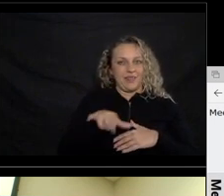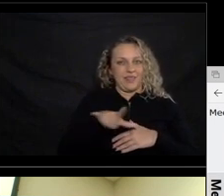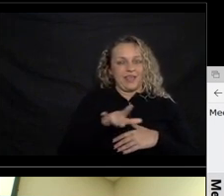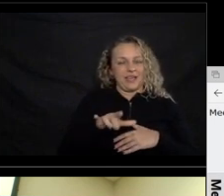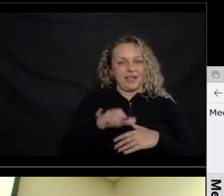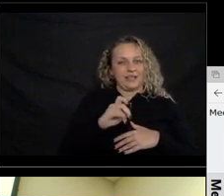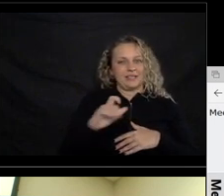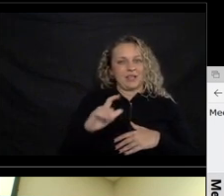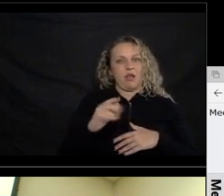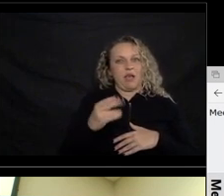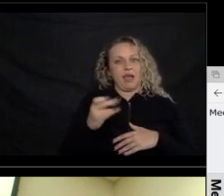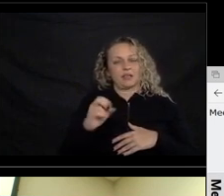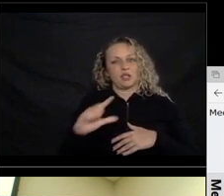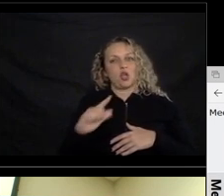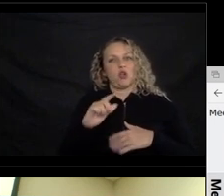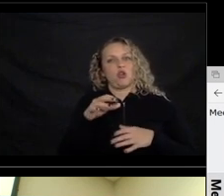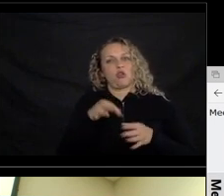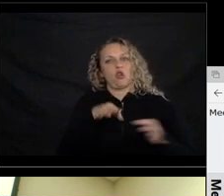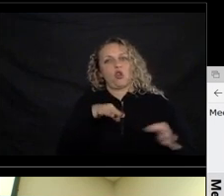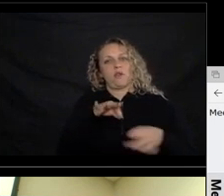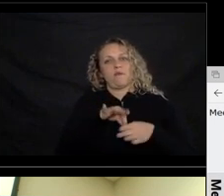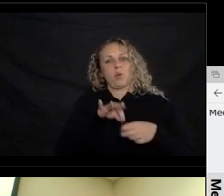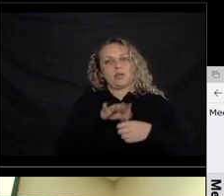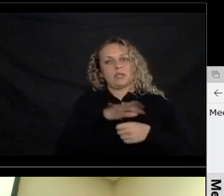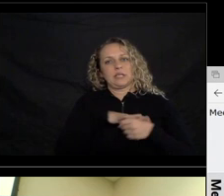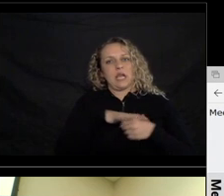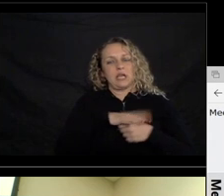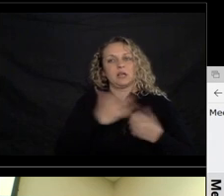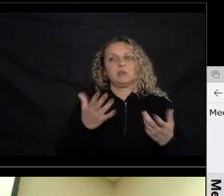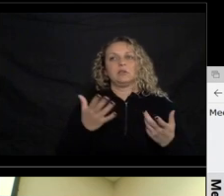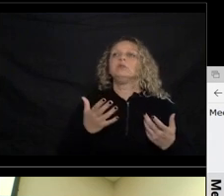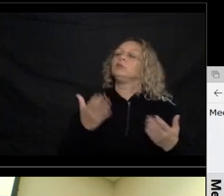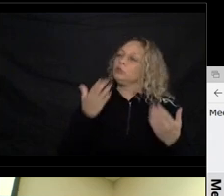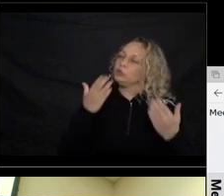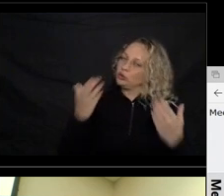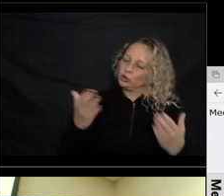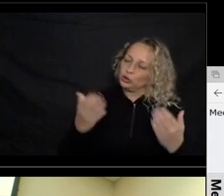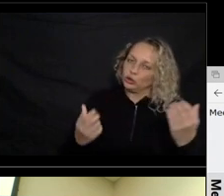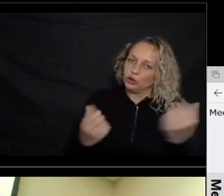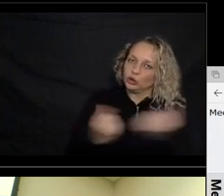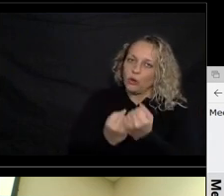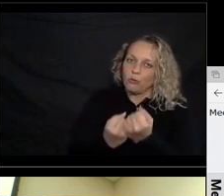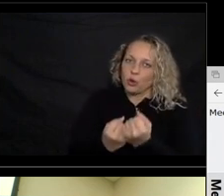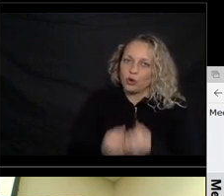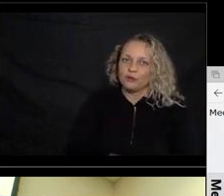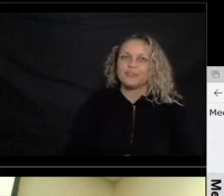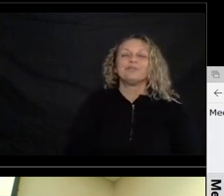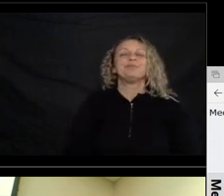Ezel Hester early voting site. So move all of that.